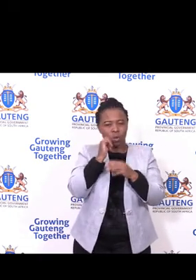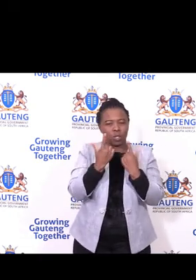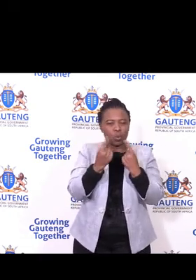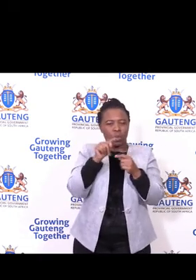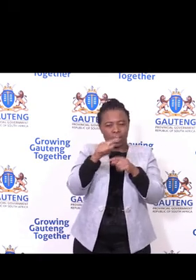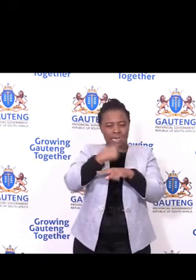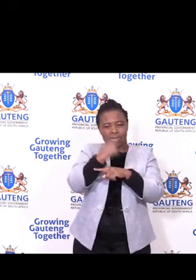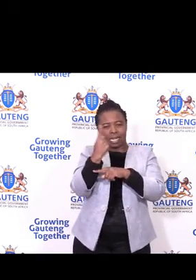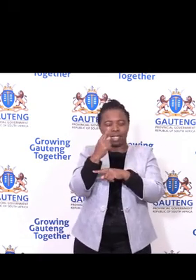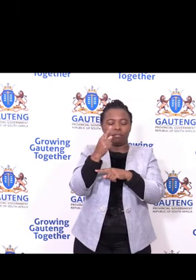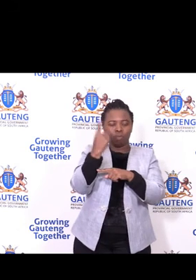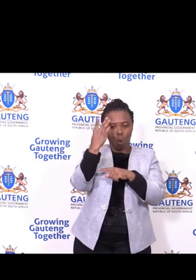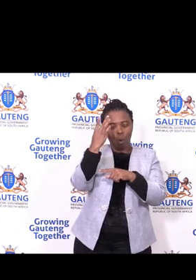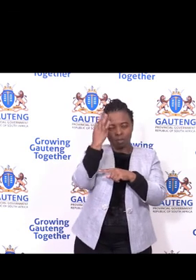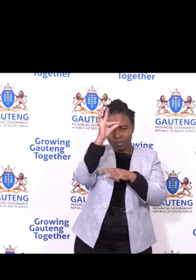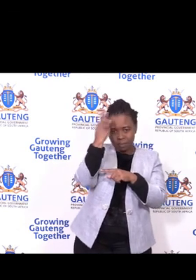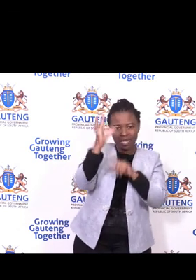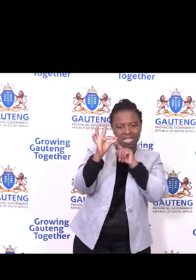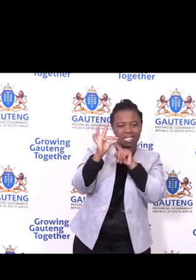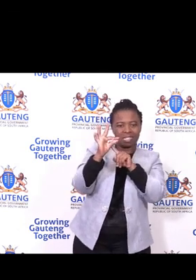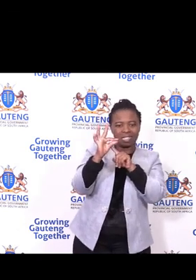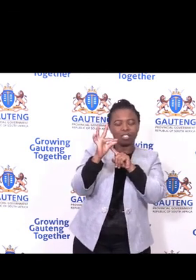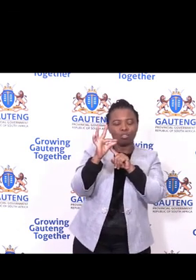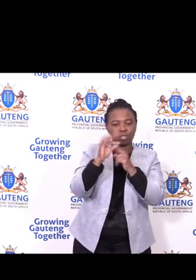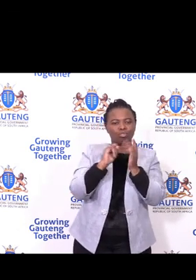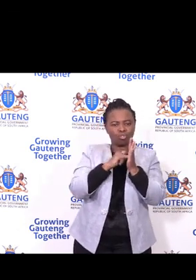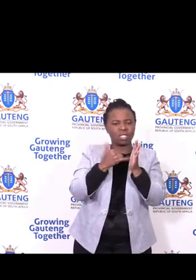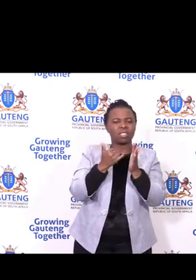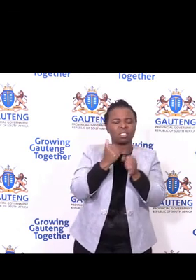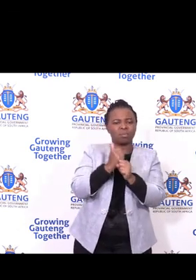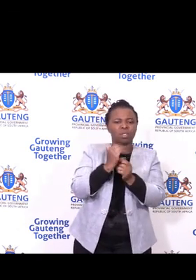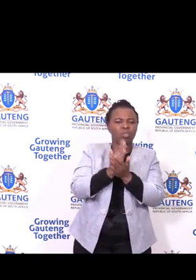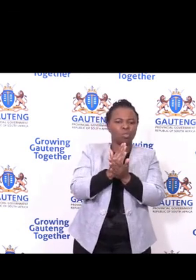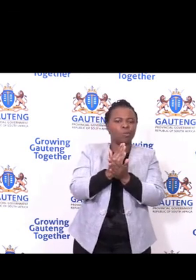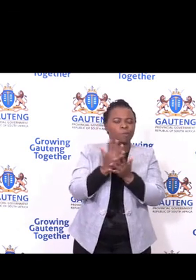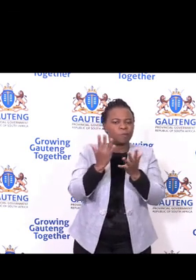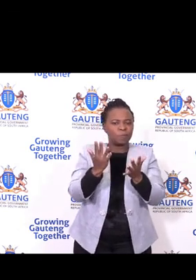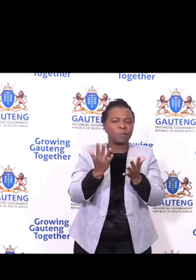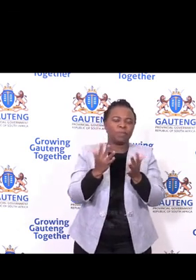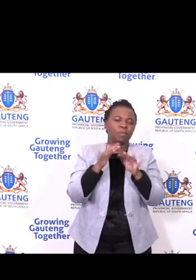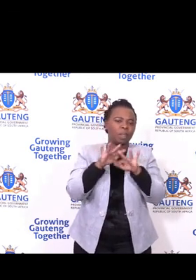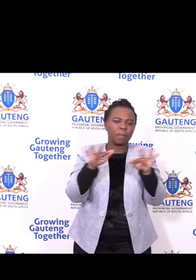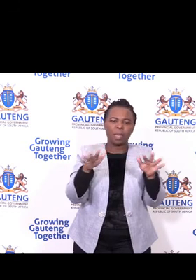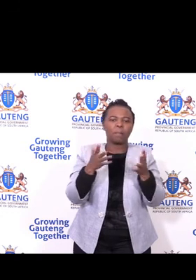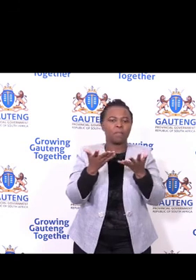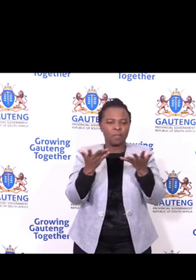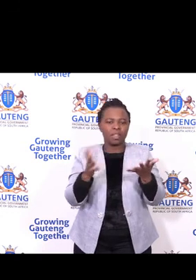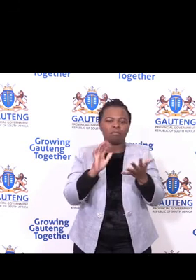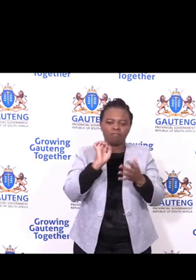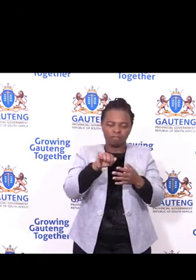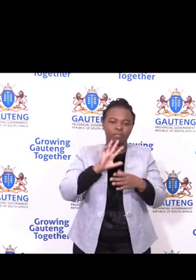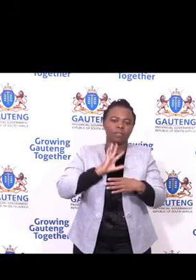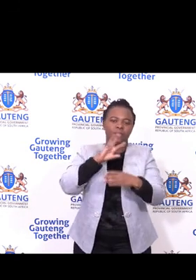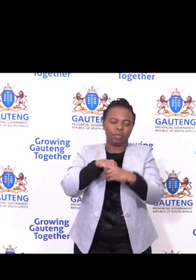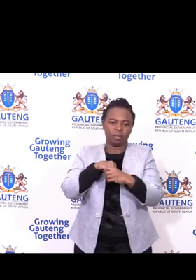when we celebrate the Mandela Day, but just keeping closer and making sure that people are determined to overcome